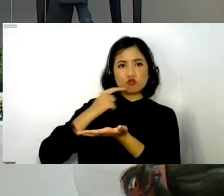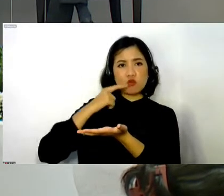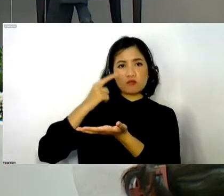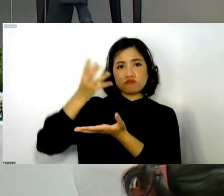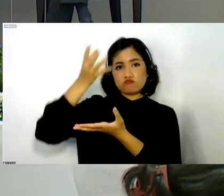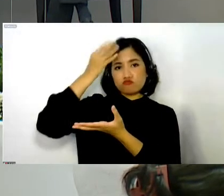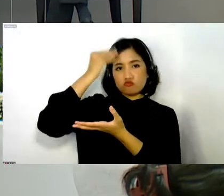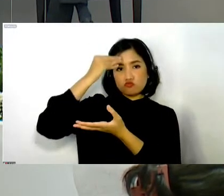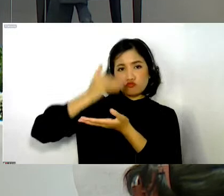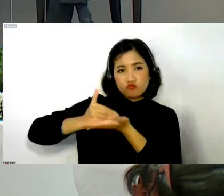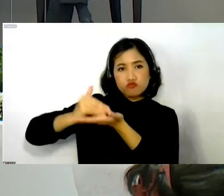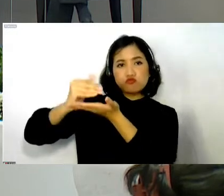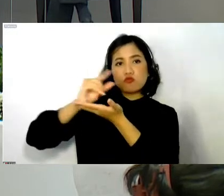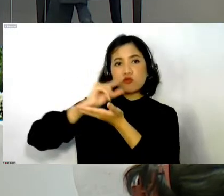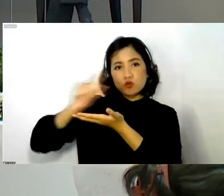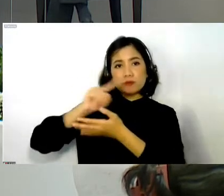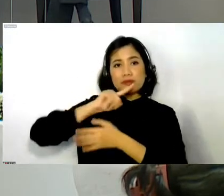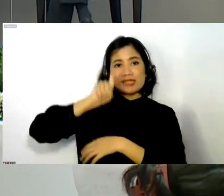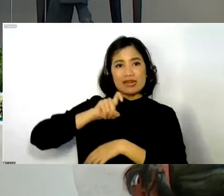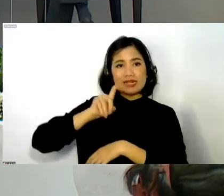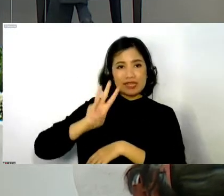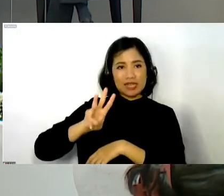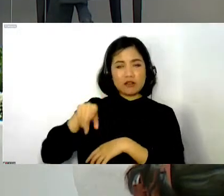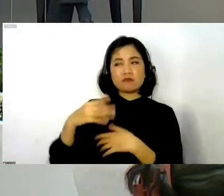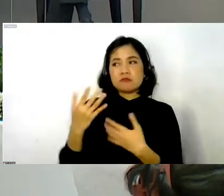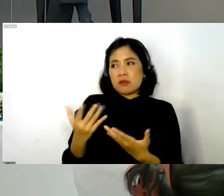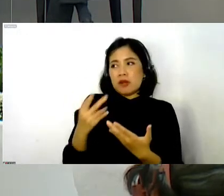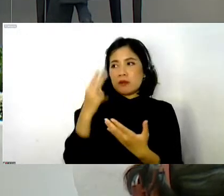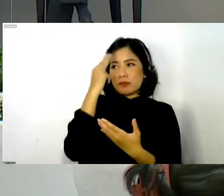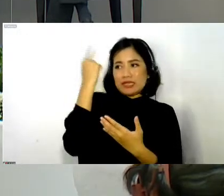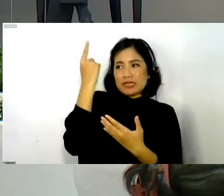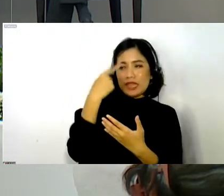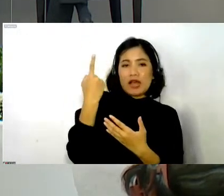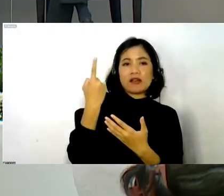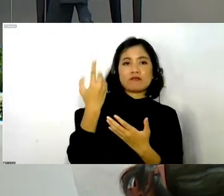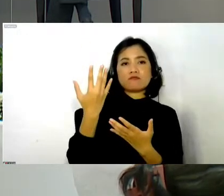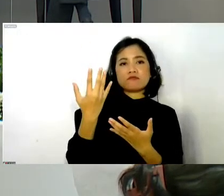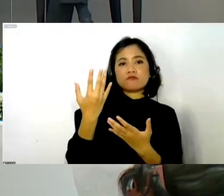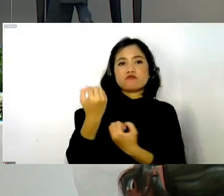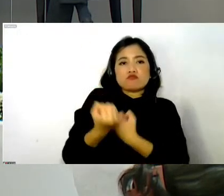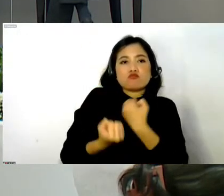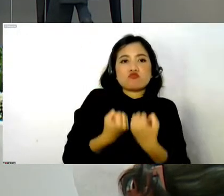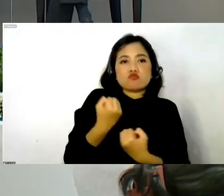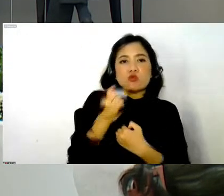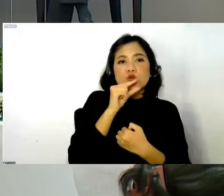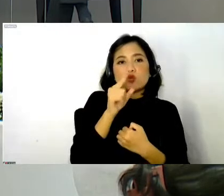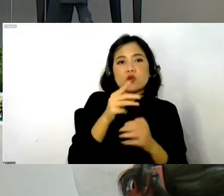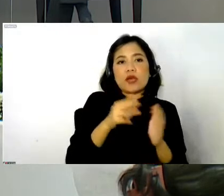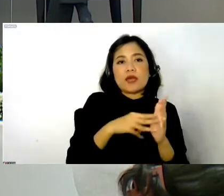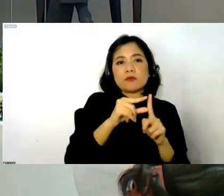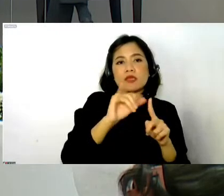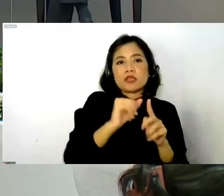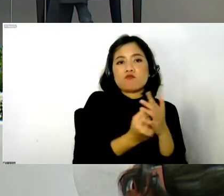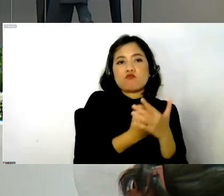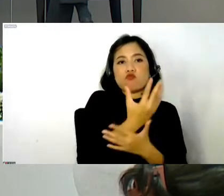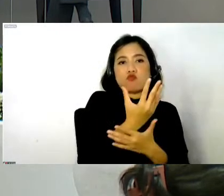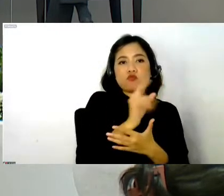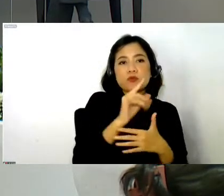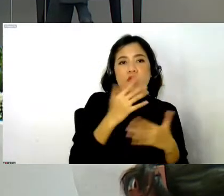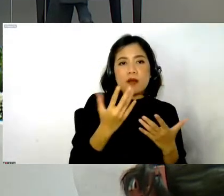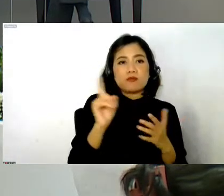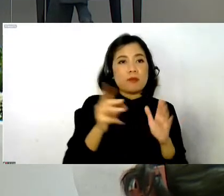all the money, which is great because he's very smart. And also with Penolkan and also Rimahana.